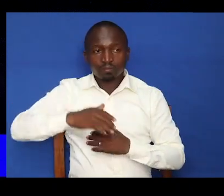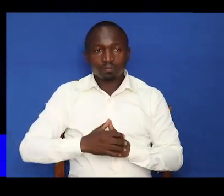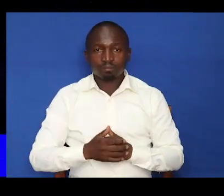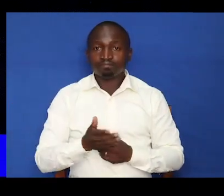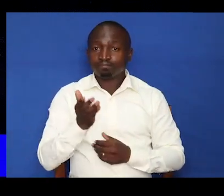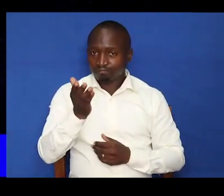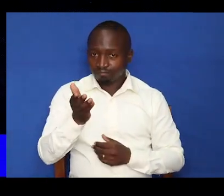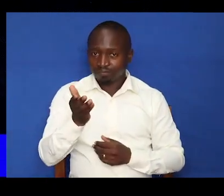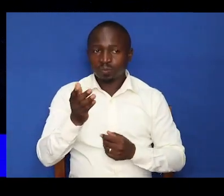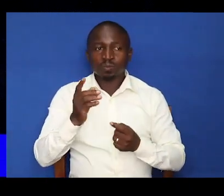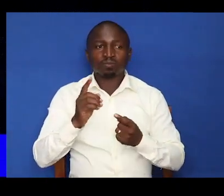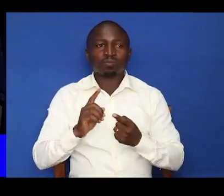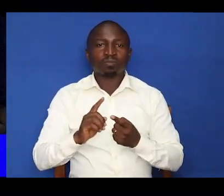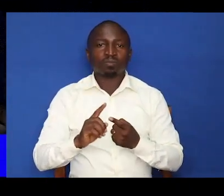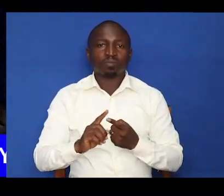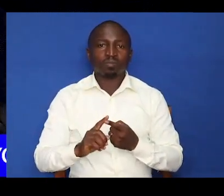My dear students,